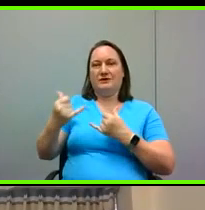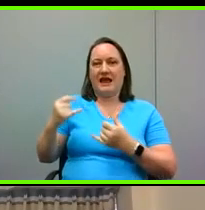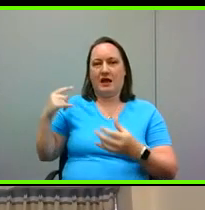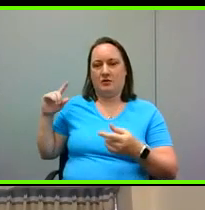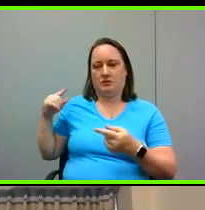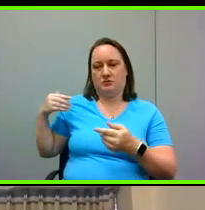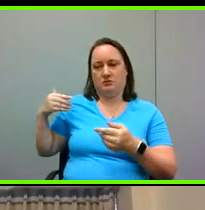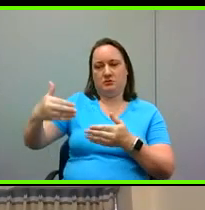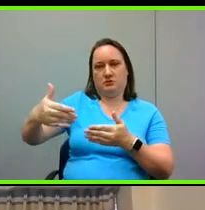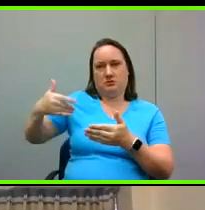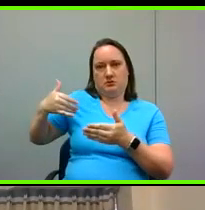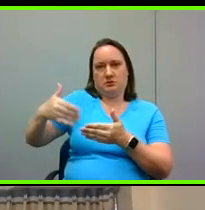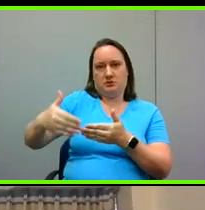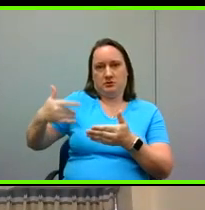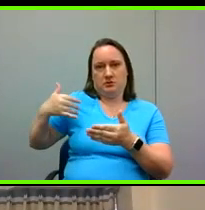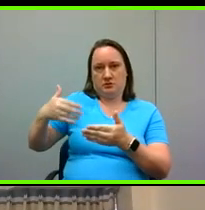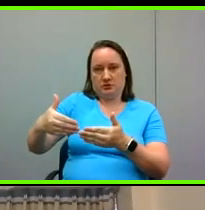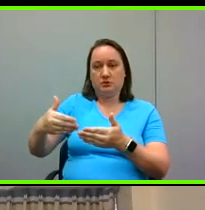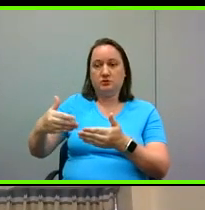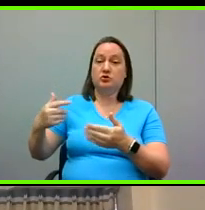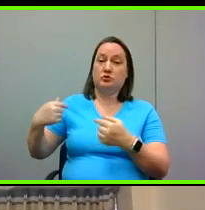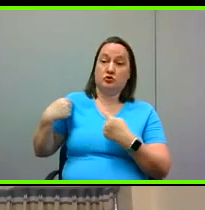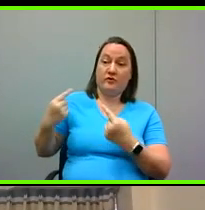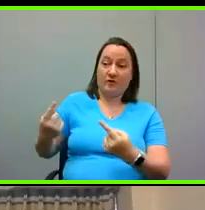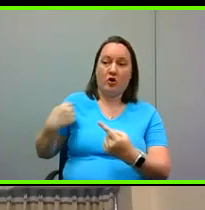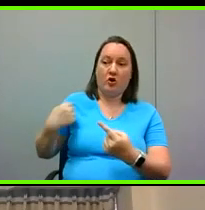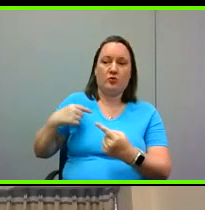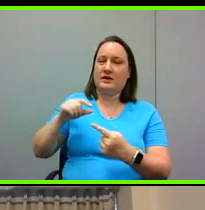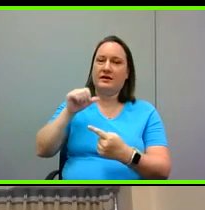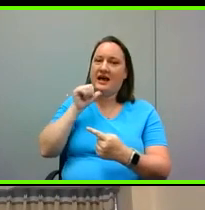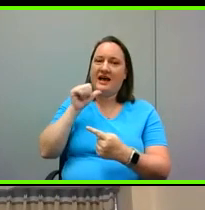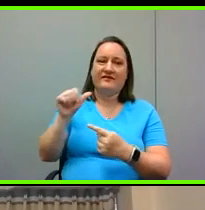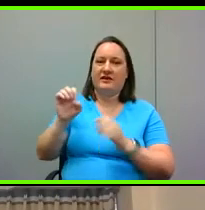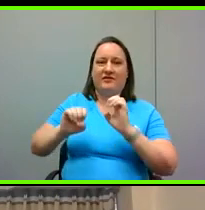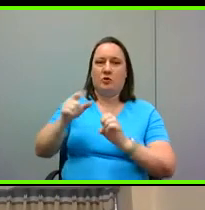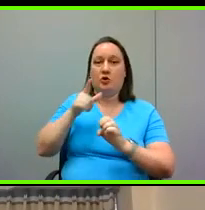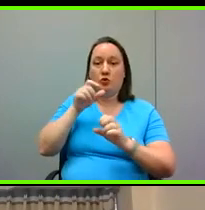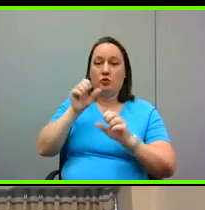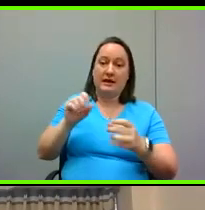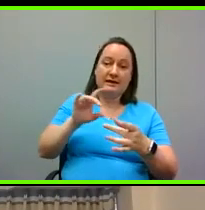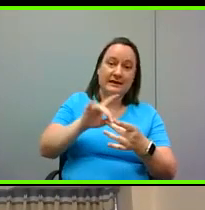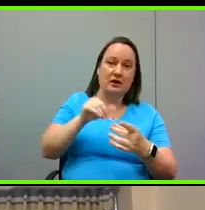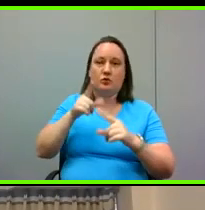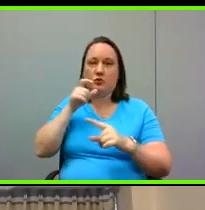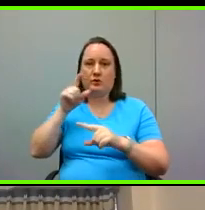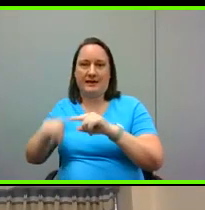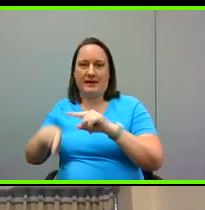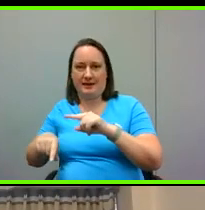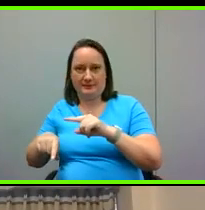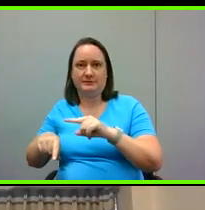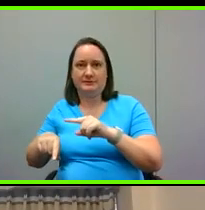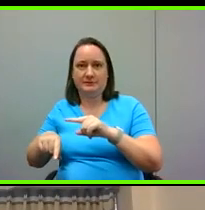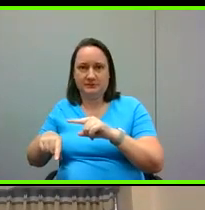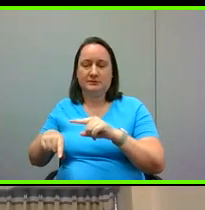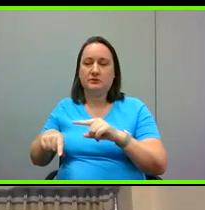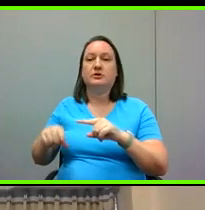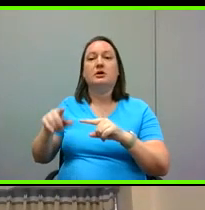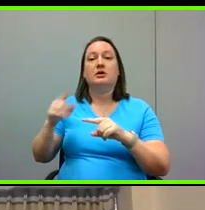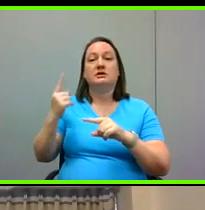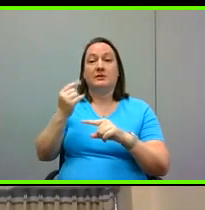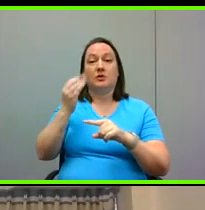to say who was not able to be connected. Something we probably would look at moving forward, particularly if we continue